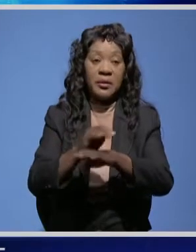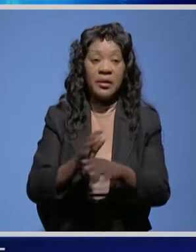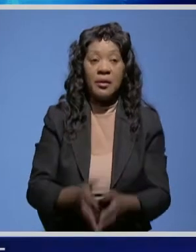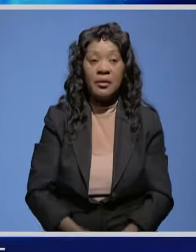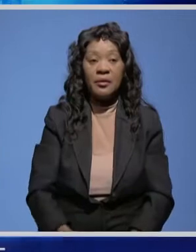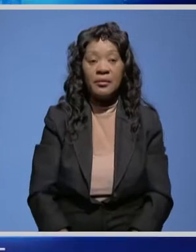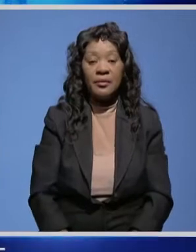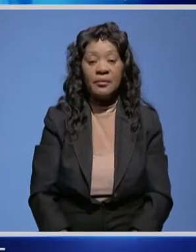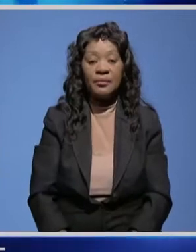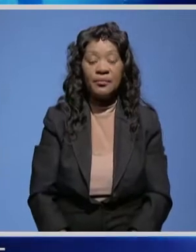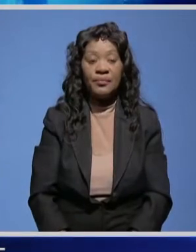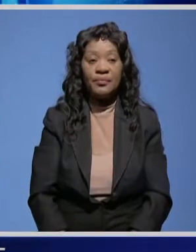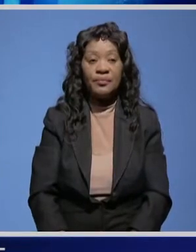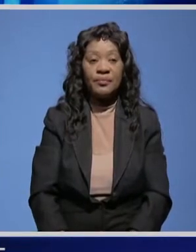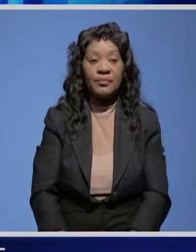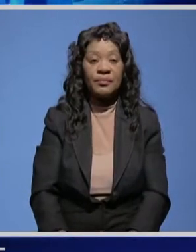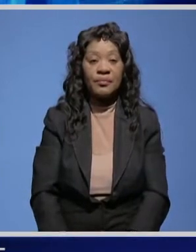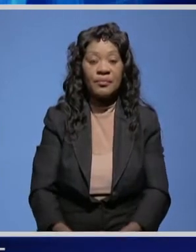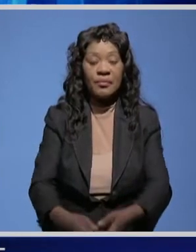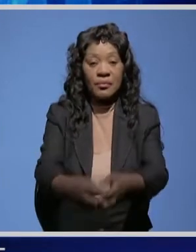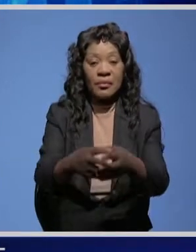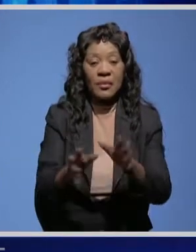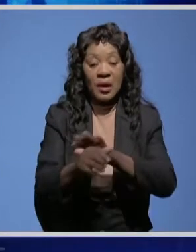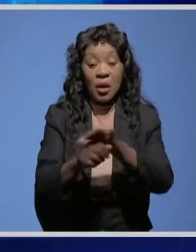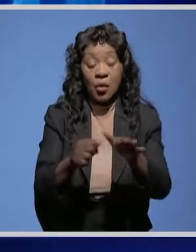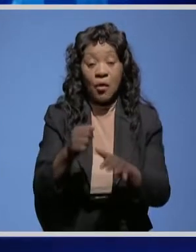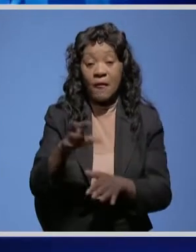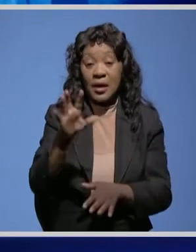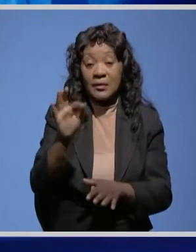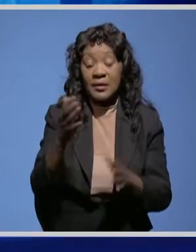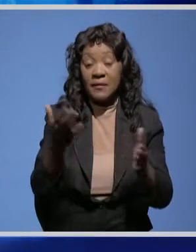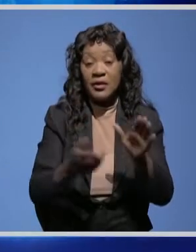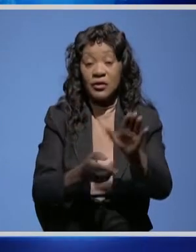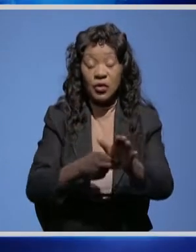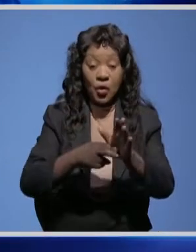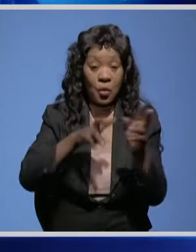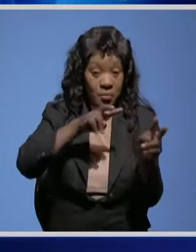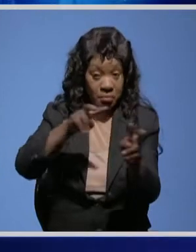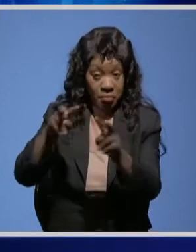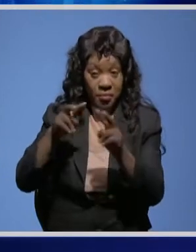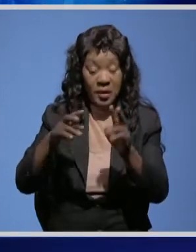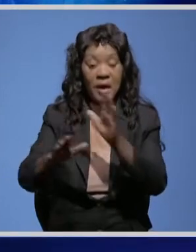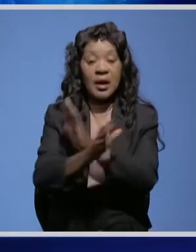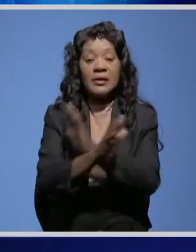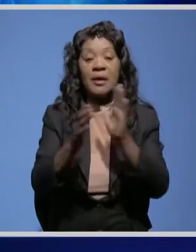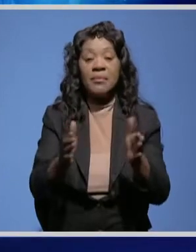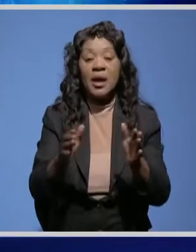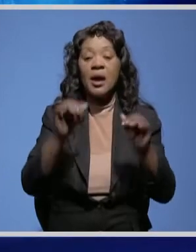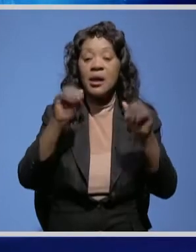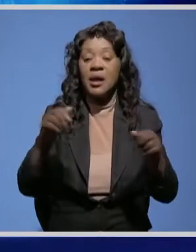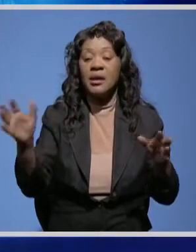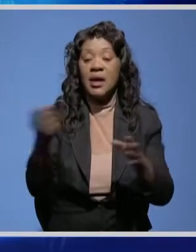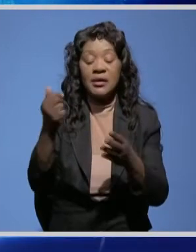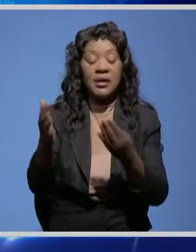Results of the recently held prevalence surveys on COVID-19 have indicated that most Zambians remain susceptible to